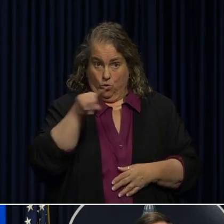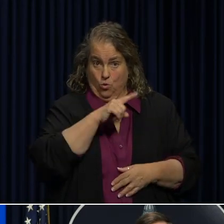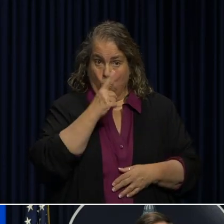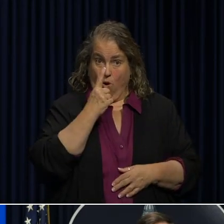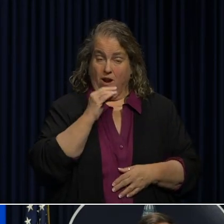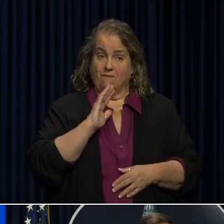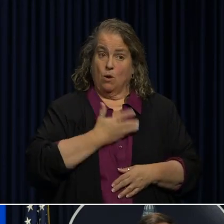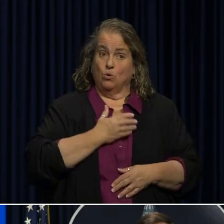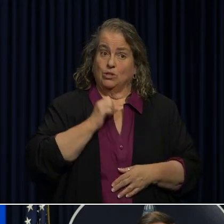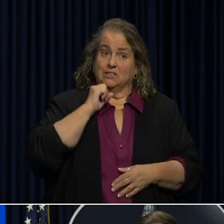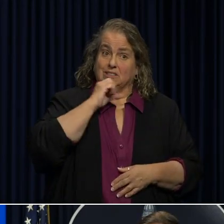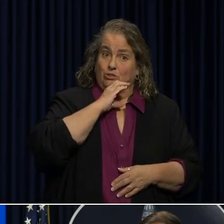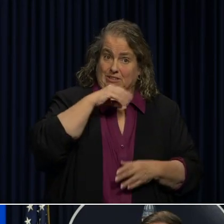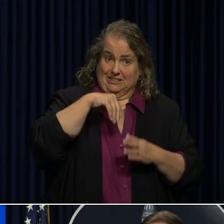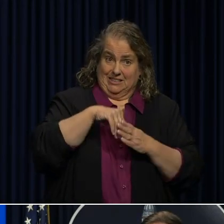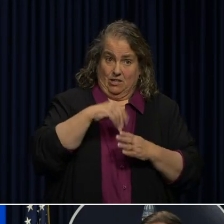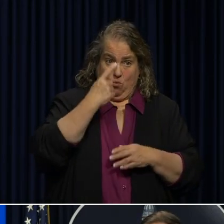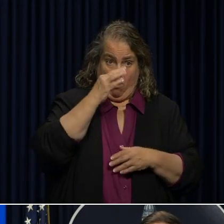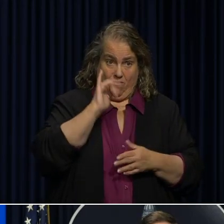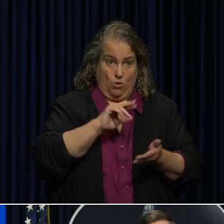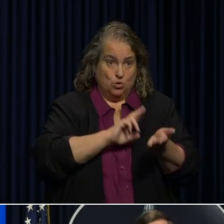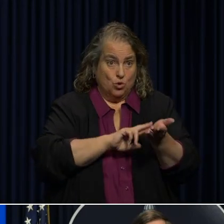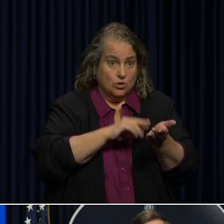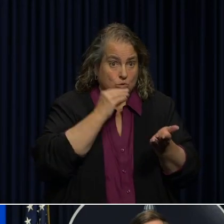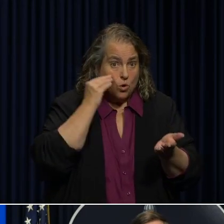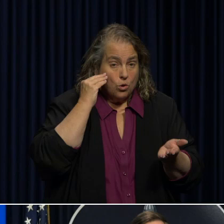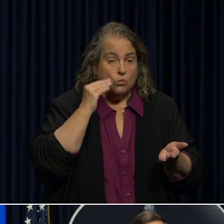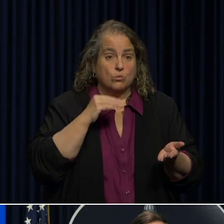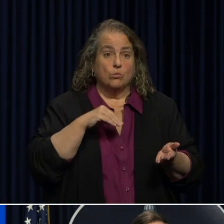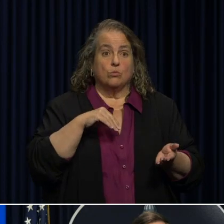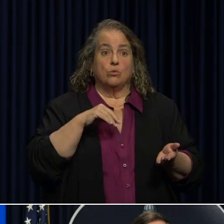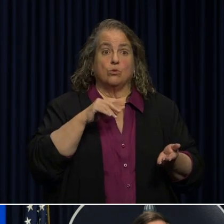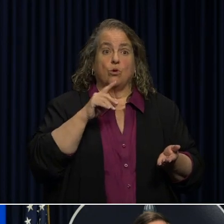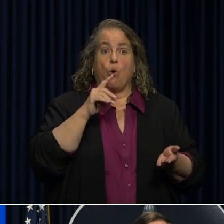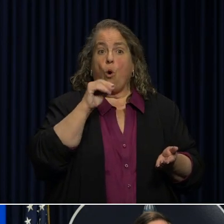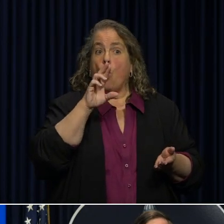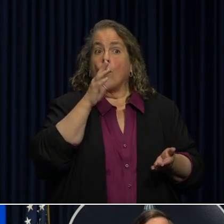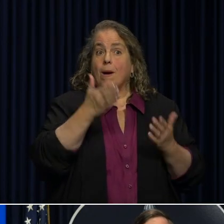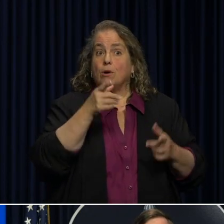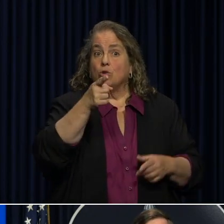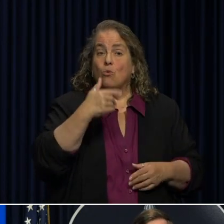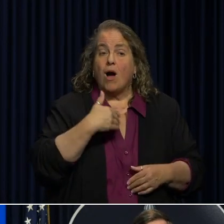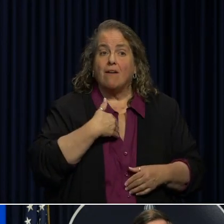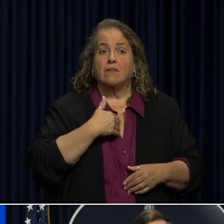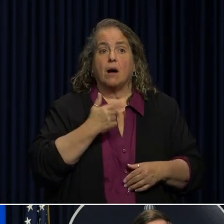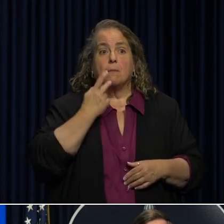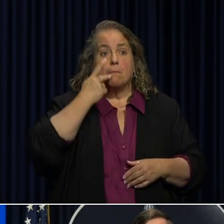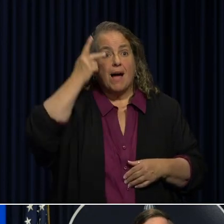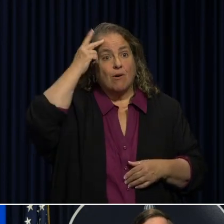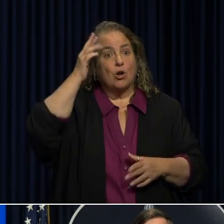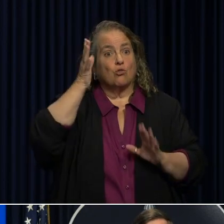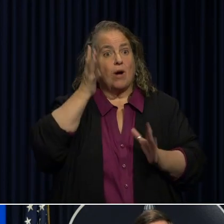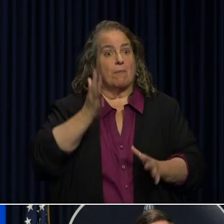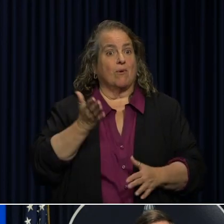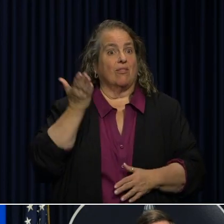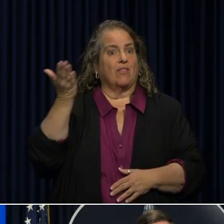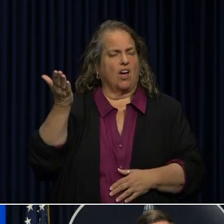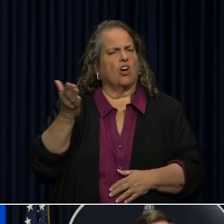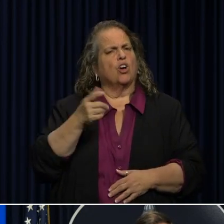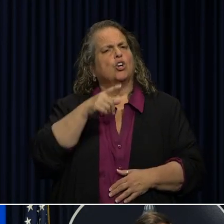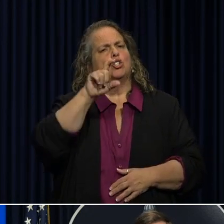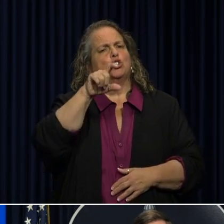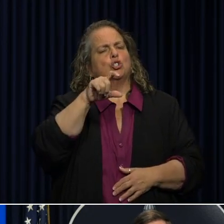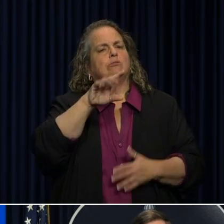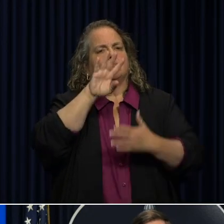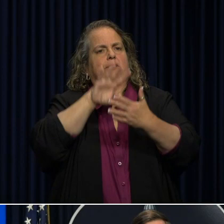in one of these facilities, whether you have a parent or a grandparent there, do this regularly. Set a schedule.